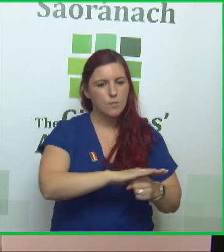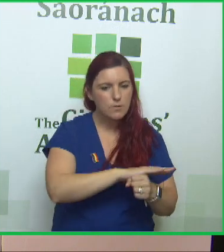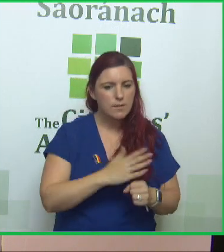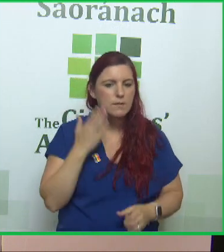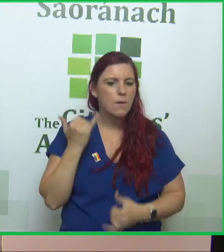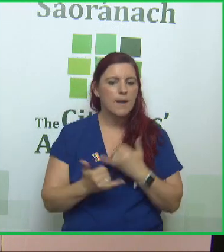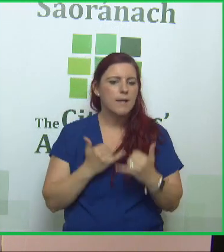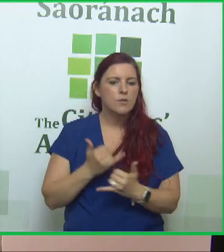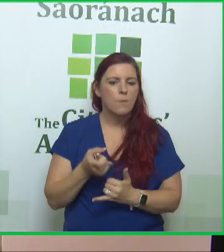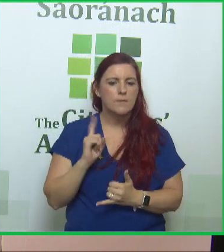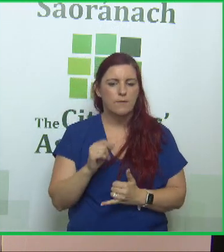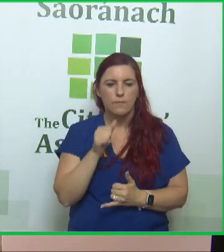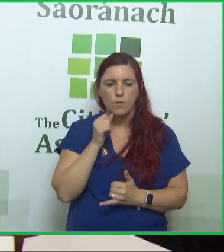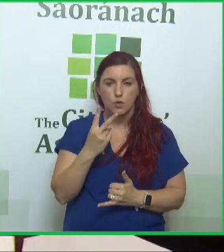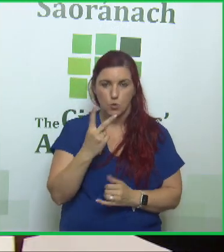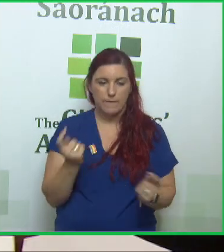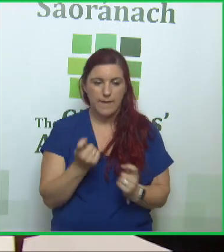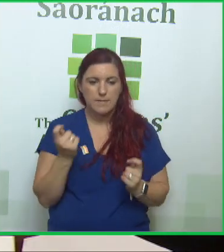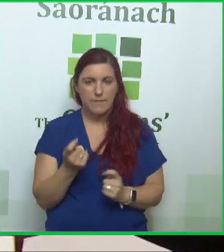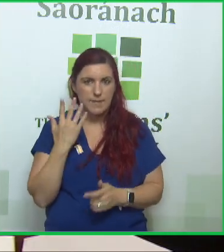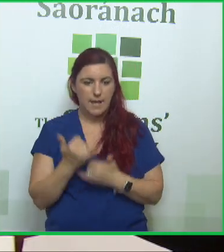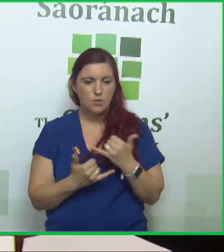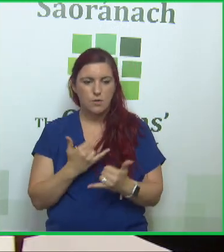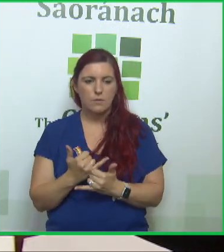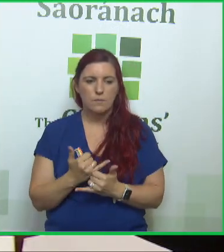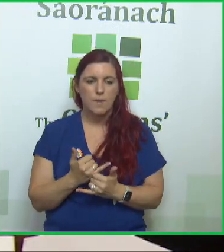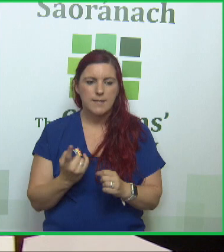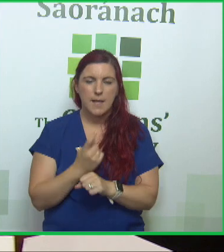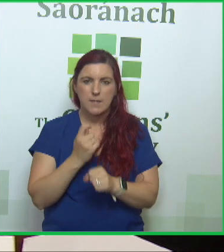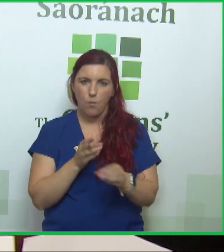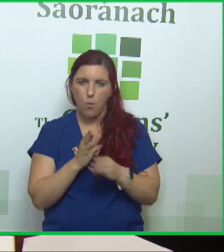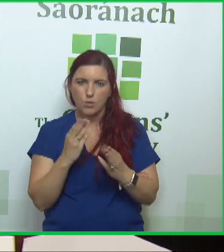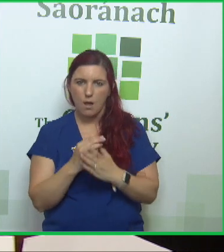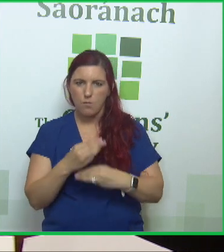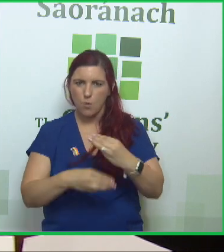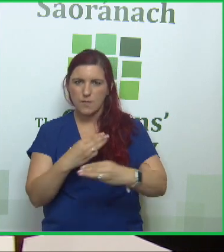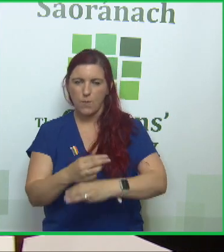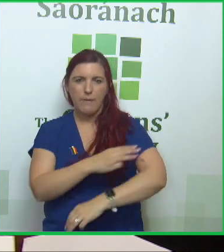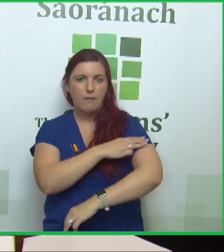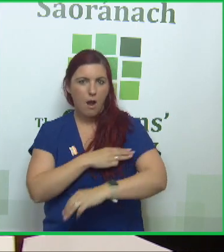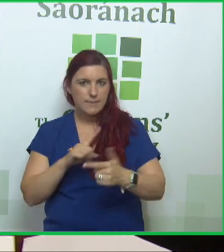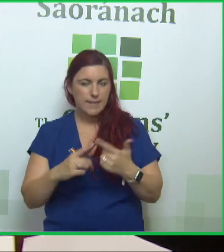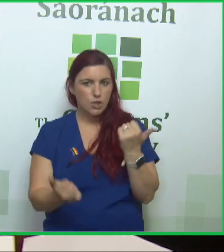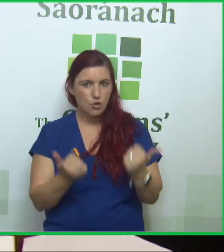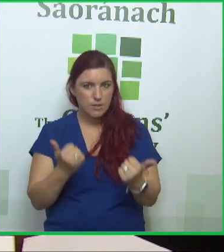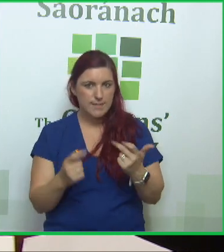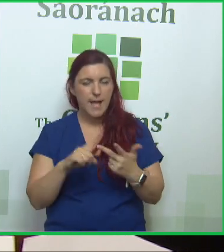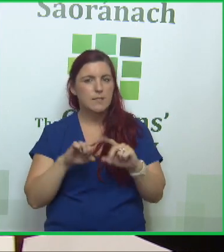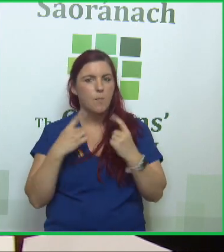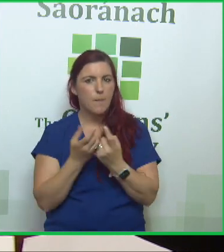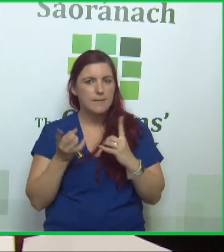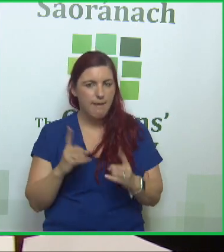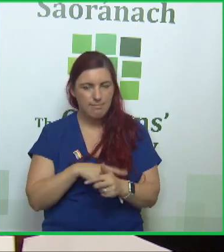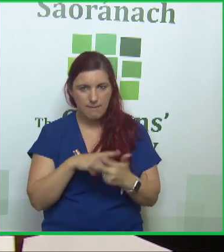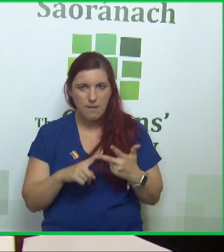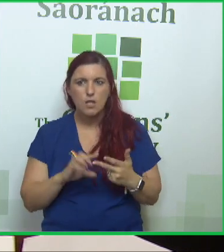ran our harm reduction at 2 festivals while we worked on proposals with the Gardaí, Justice and Department of Health to expand our service to